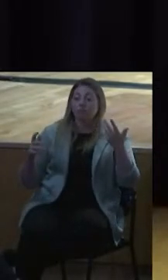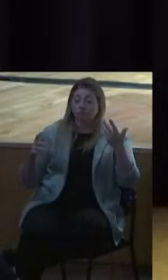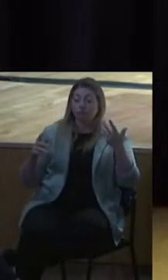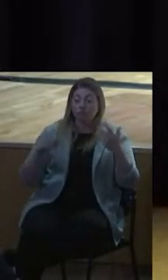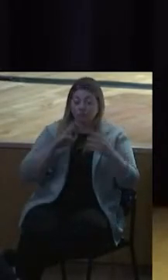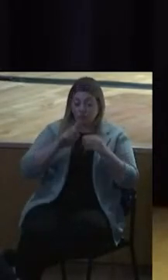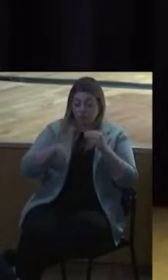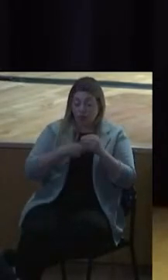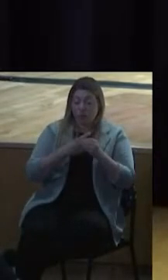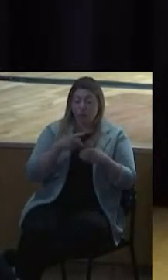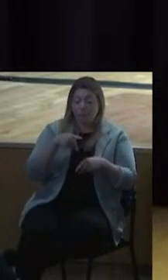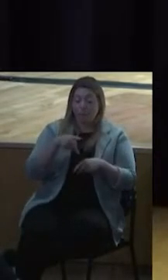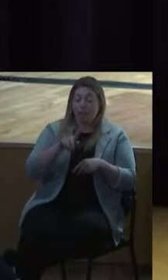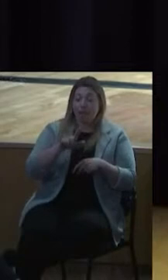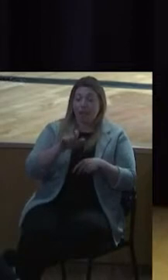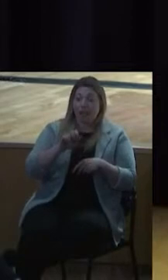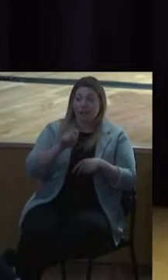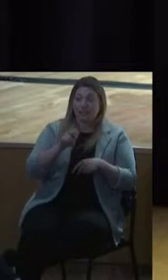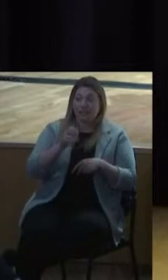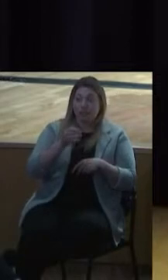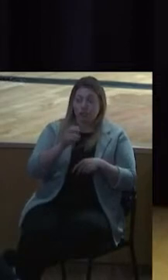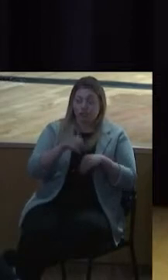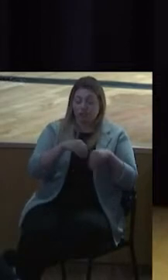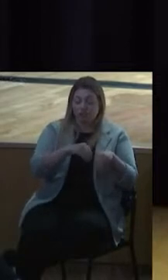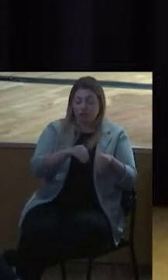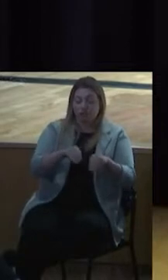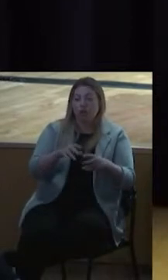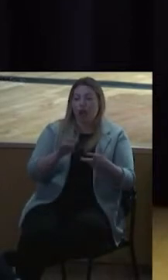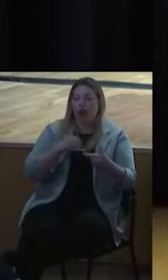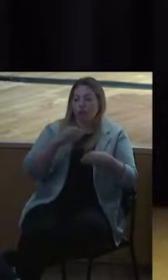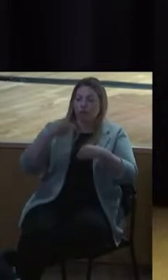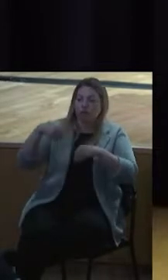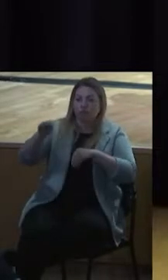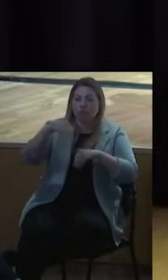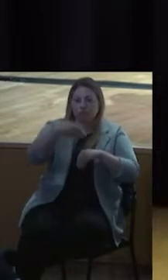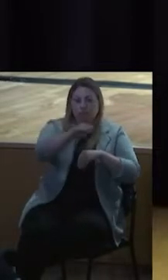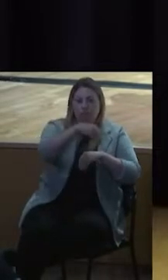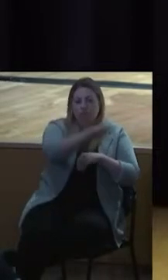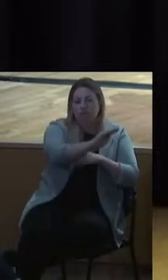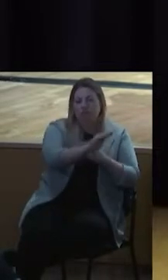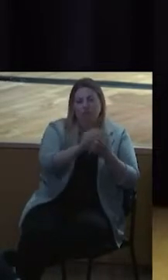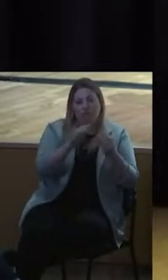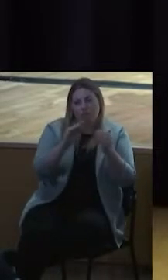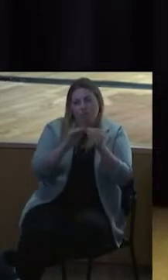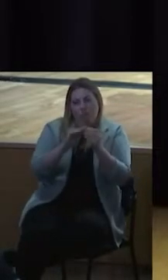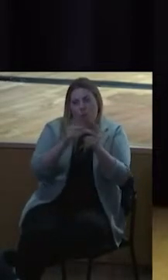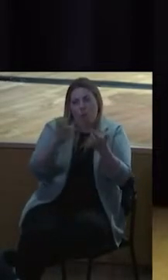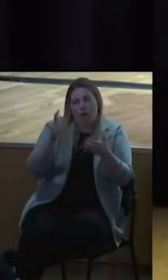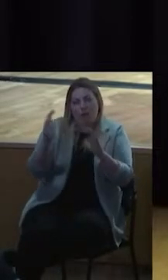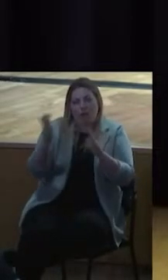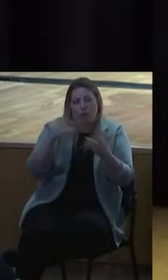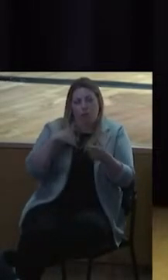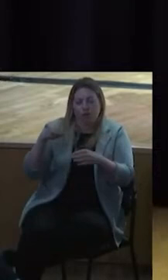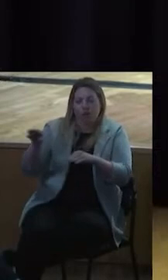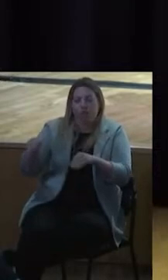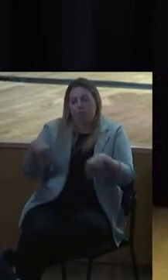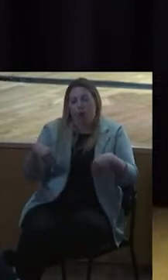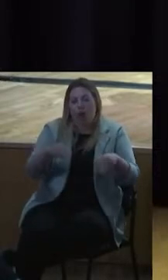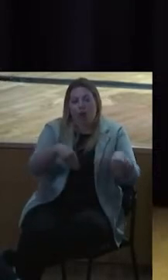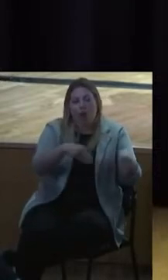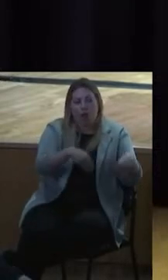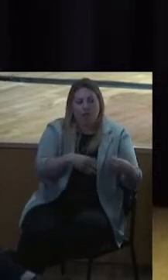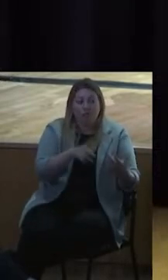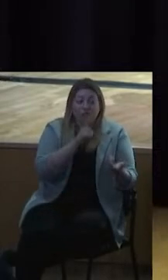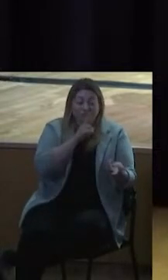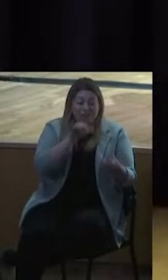of plantations, that was a situation where our exports were much larger than what we were actually bringing in. So that system kind of worked to the